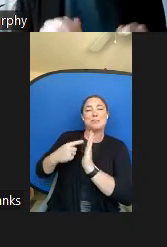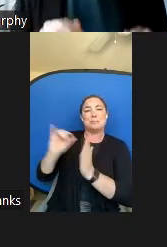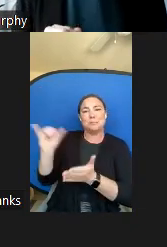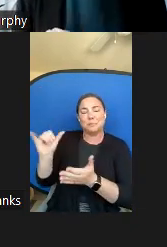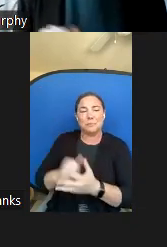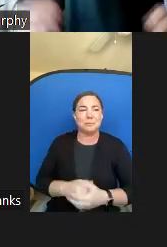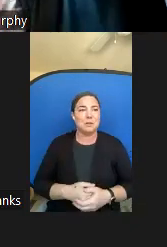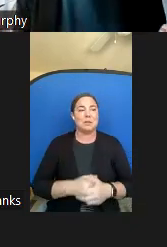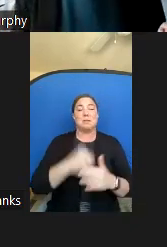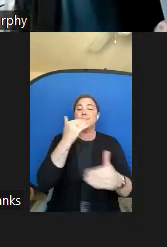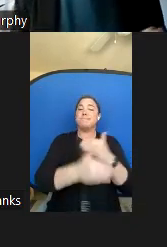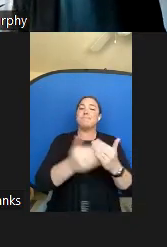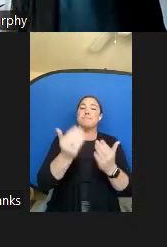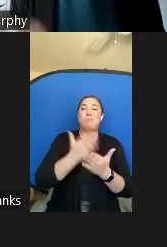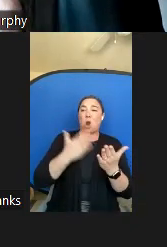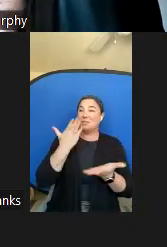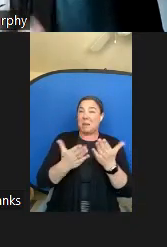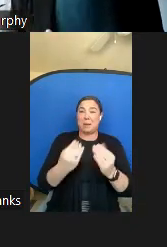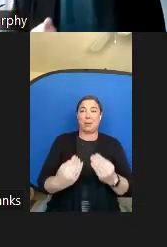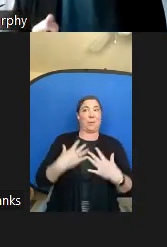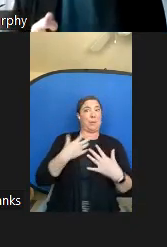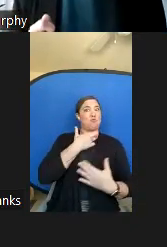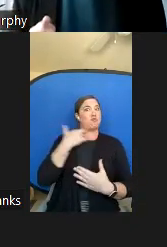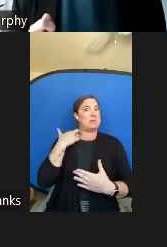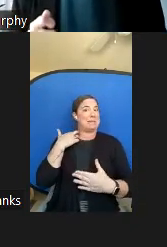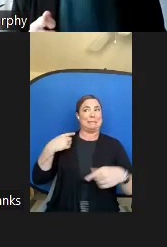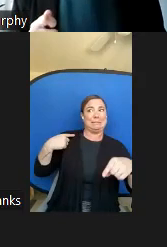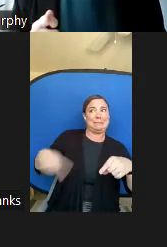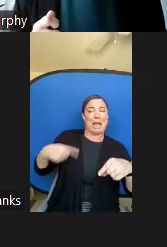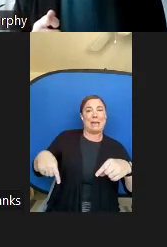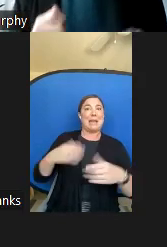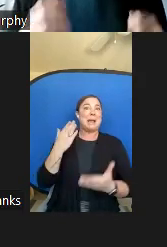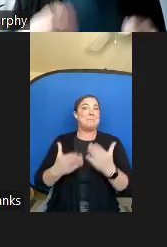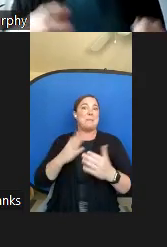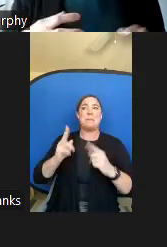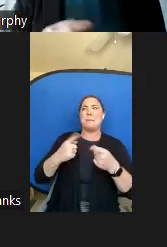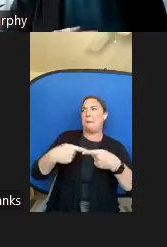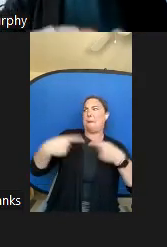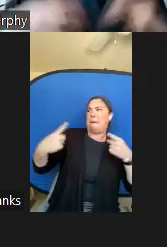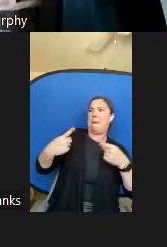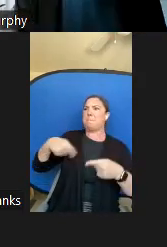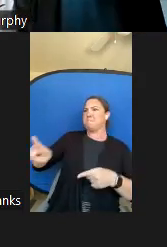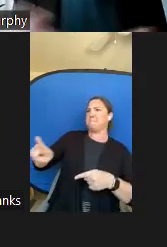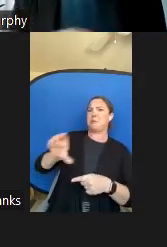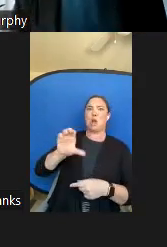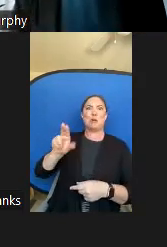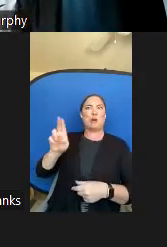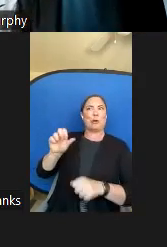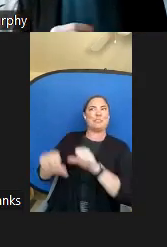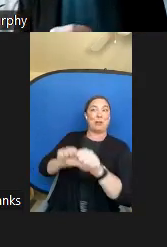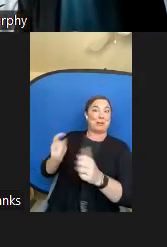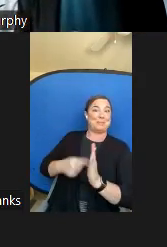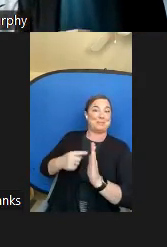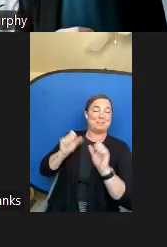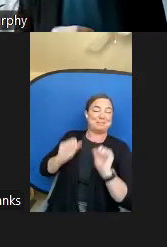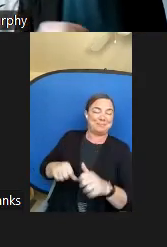might present risks and anxiety, and rivals might curse each other. These are the details that enliven the daily